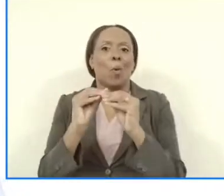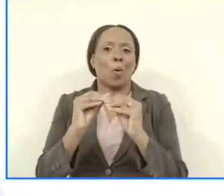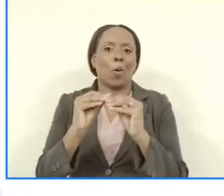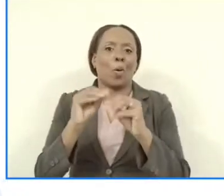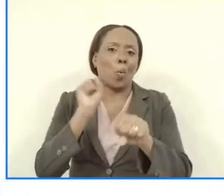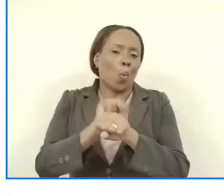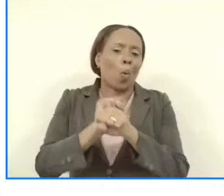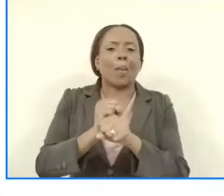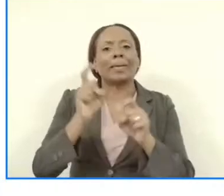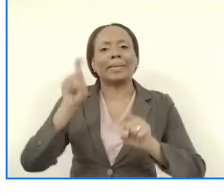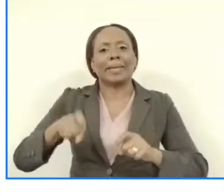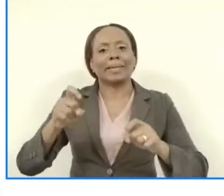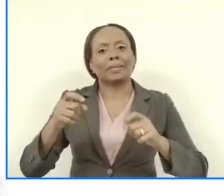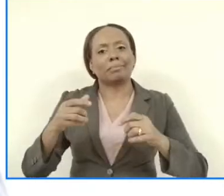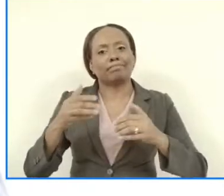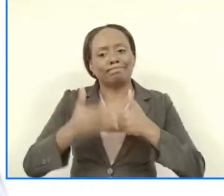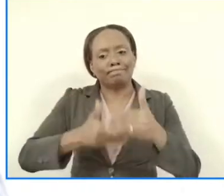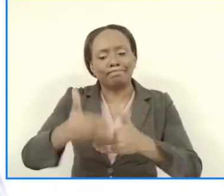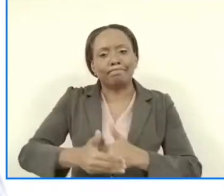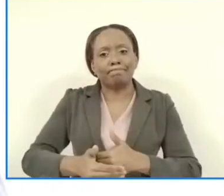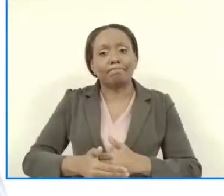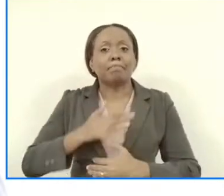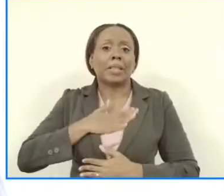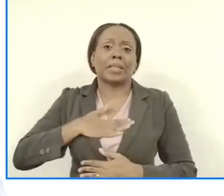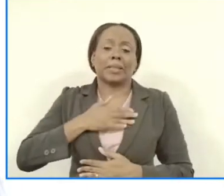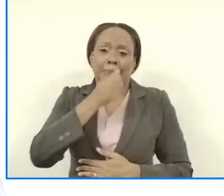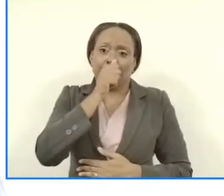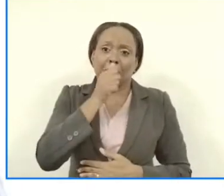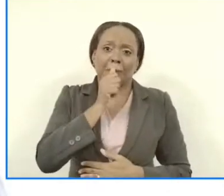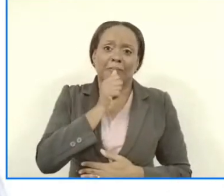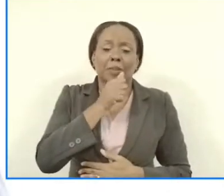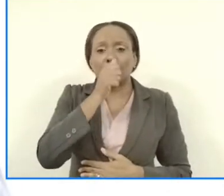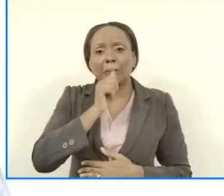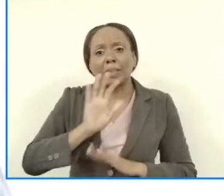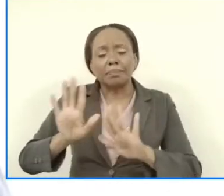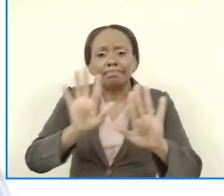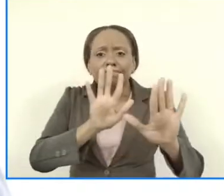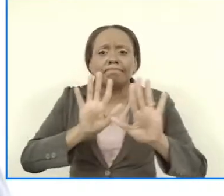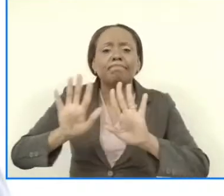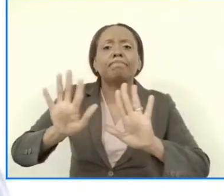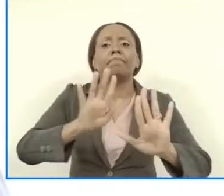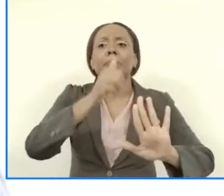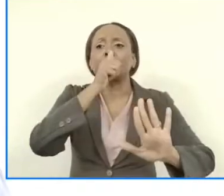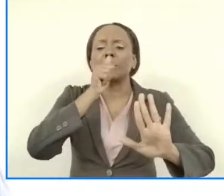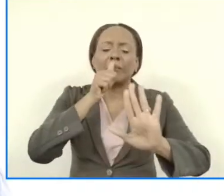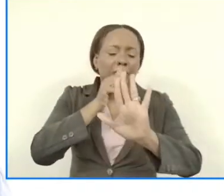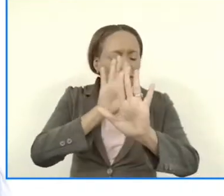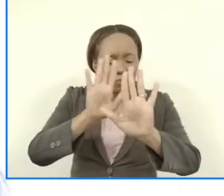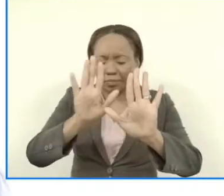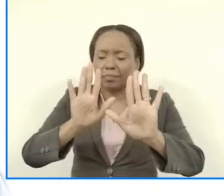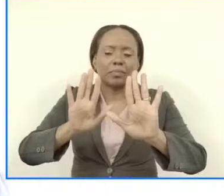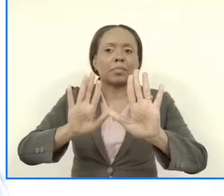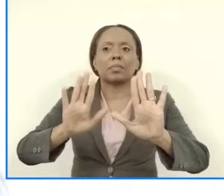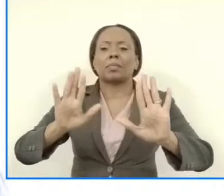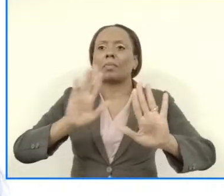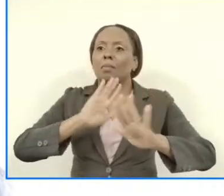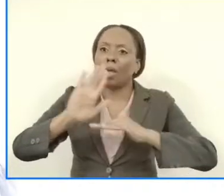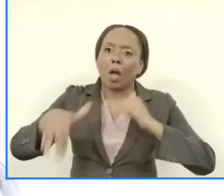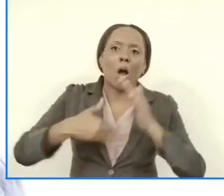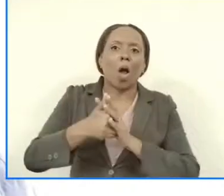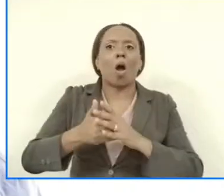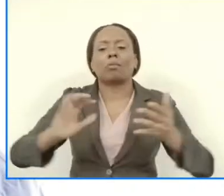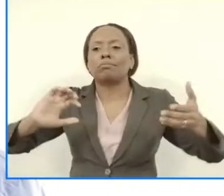asking Barbadians to be patient. Just be patient and bear with all who are working, trying to assist